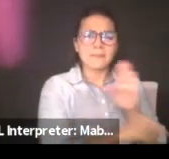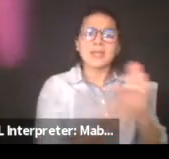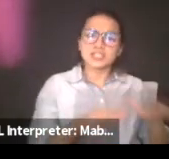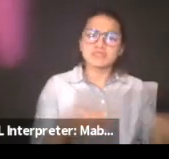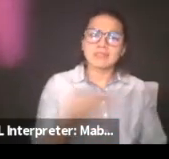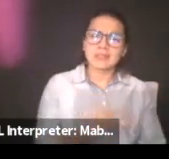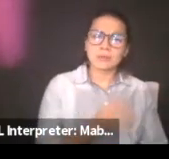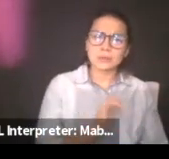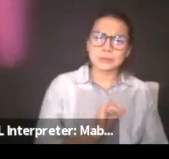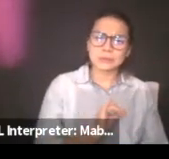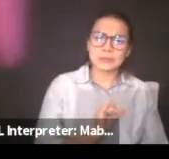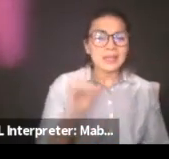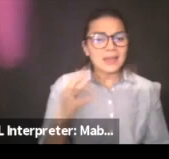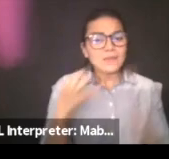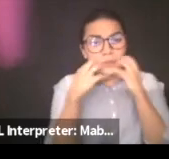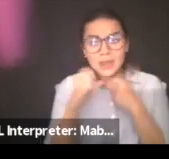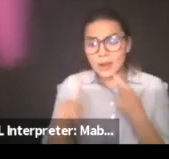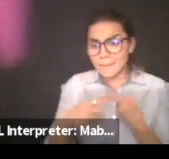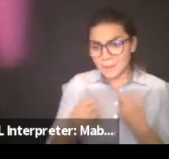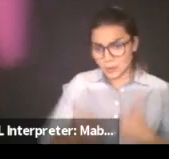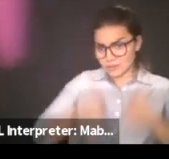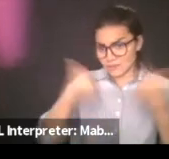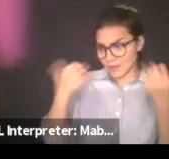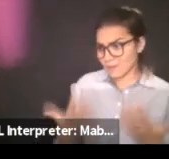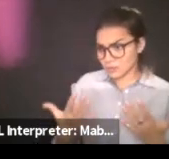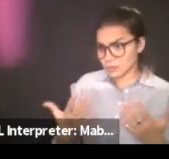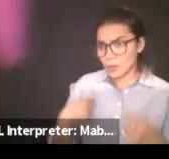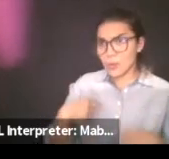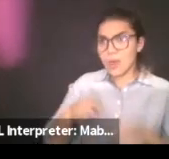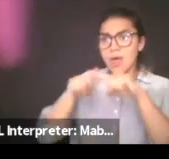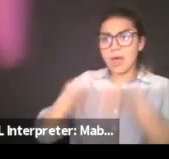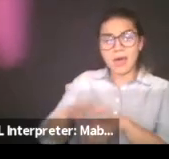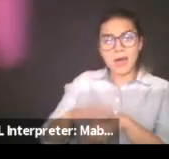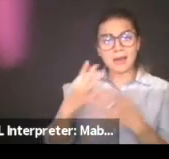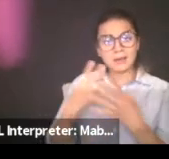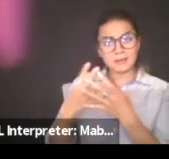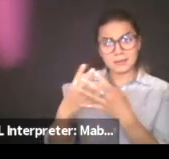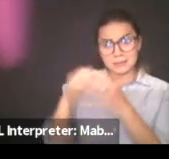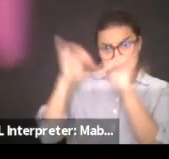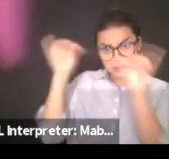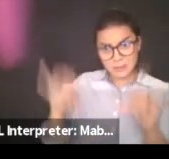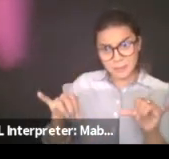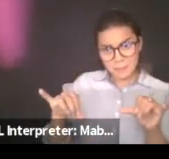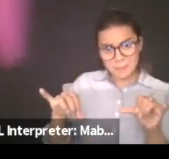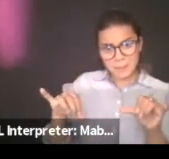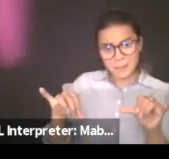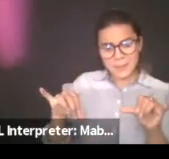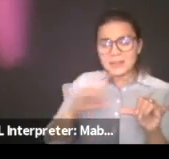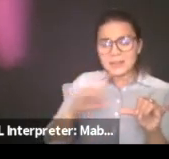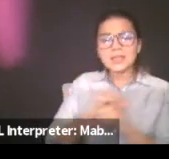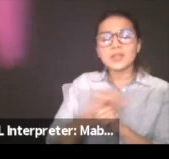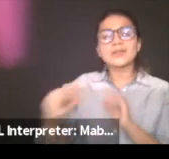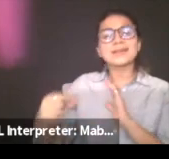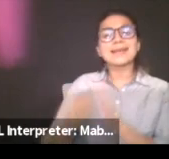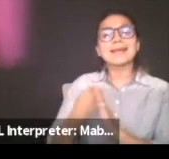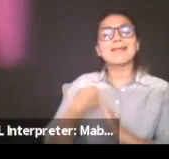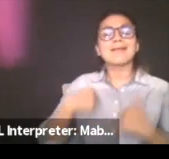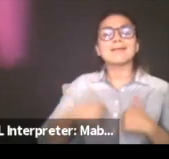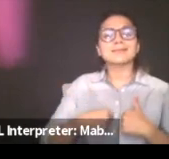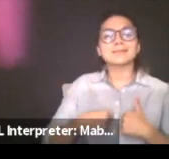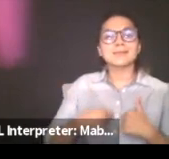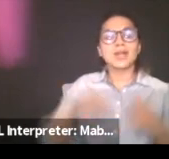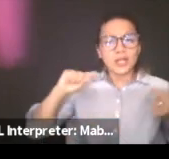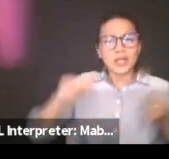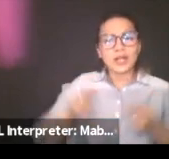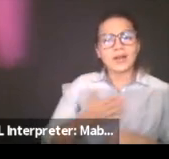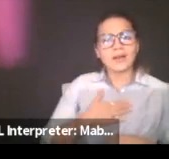what I am saying then is that our reliance on the carceral state is actually killing us. And so the unintended consequences of